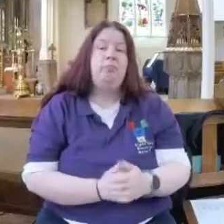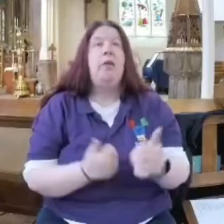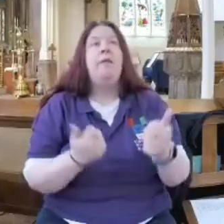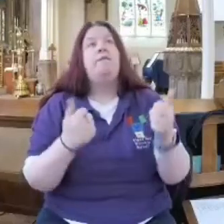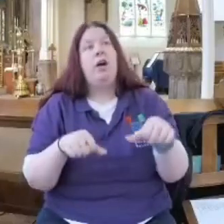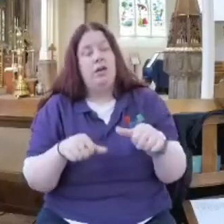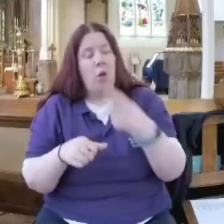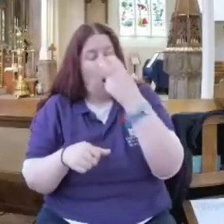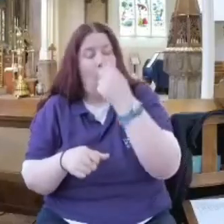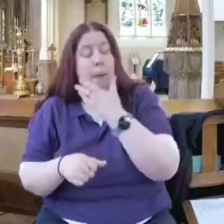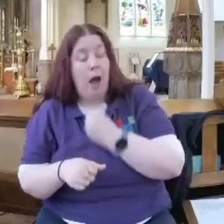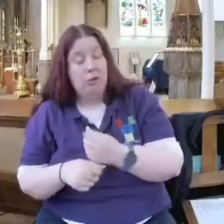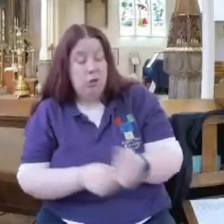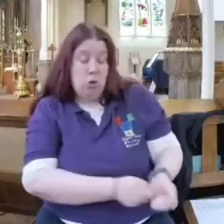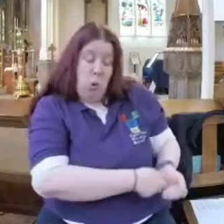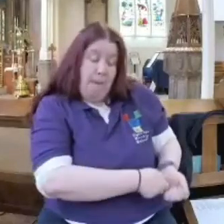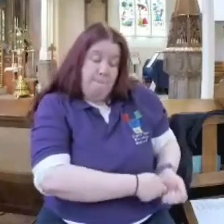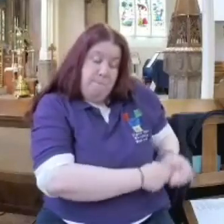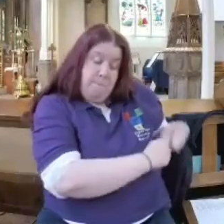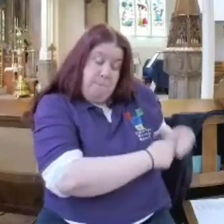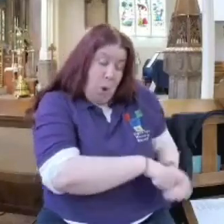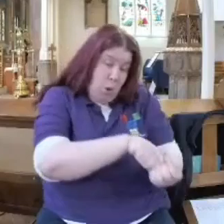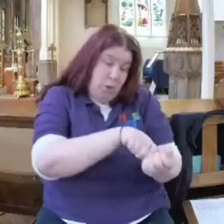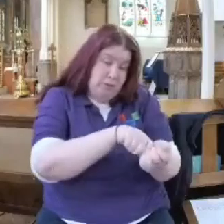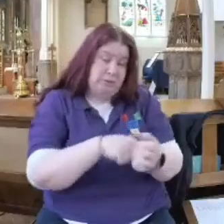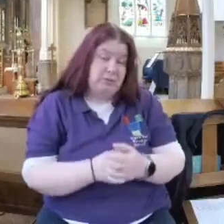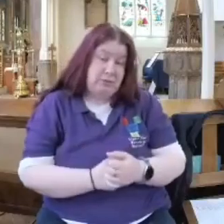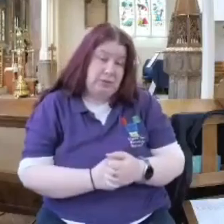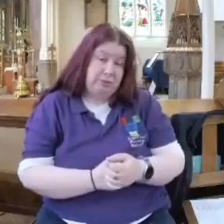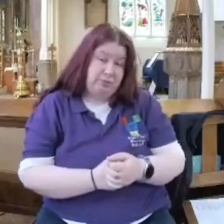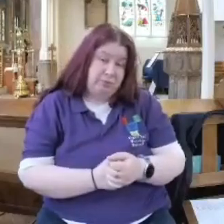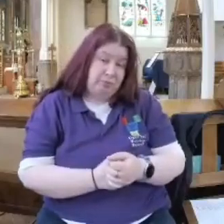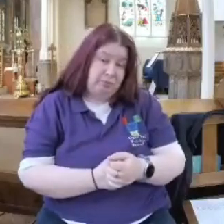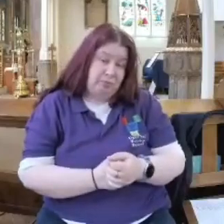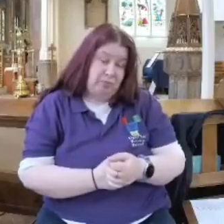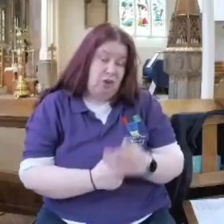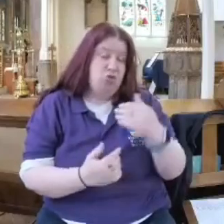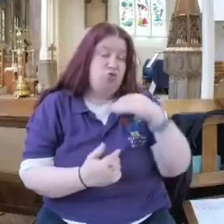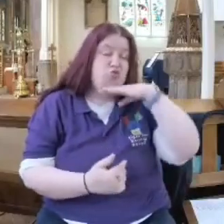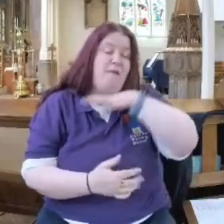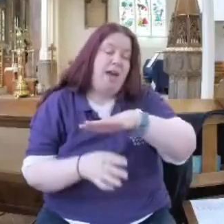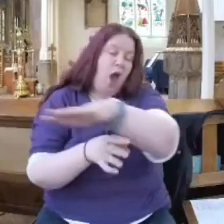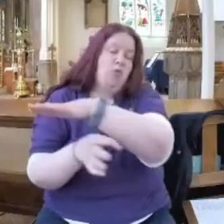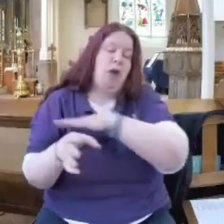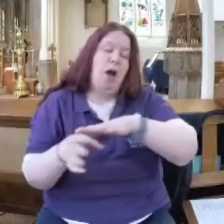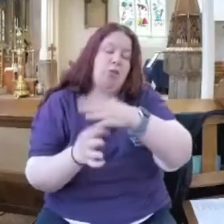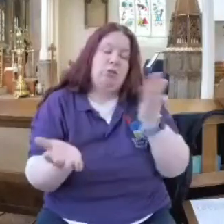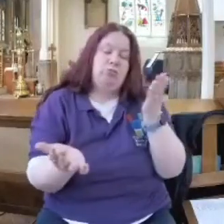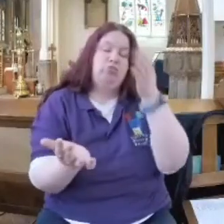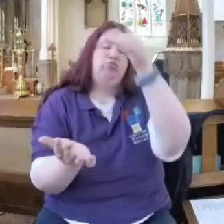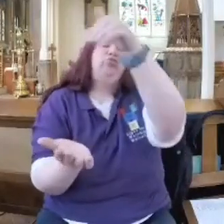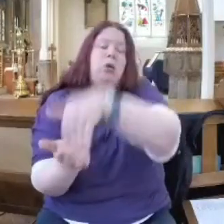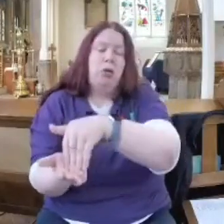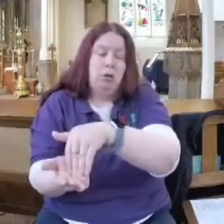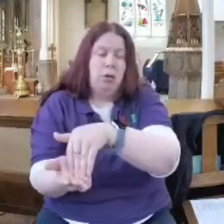Finally, the old guy tees off. It's a feeble slice and it takes the ball straight into the rough. But